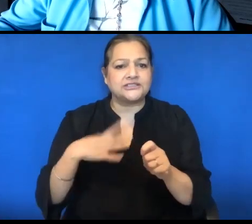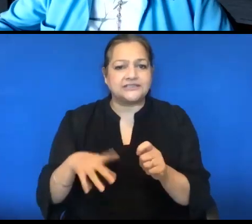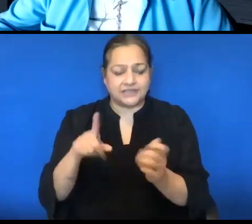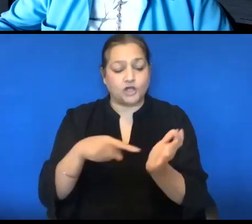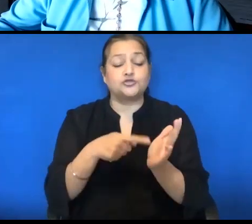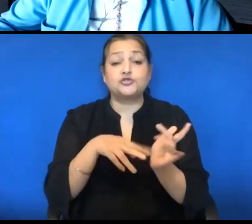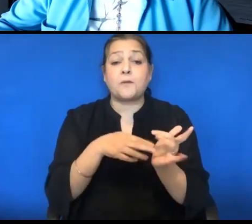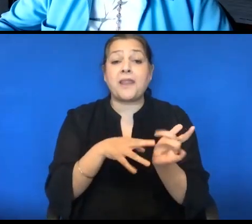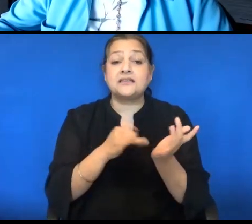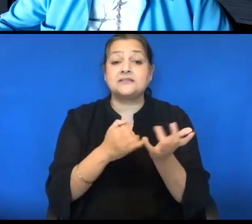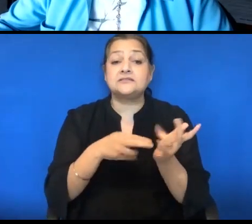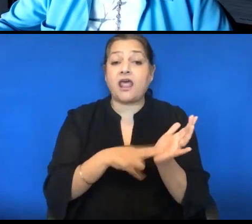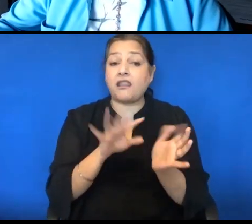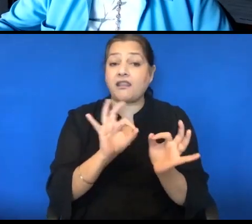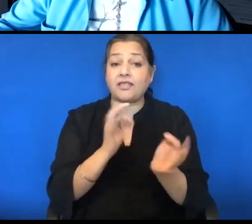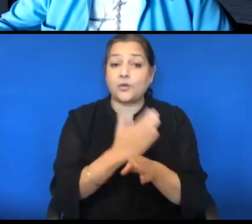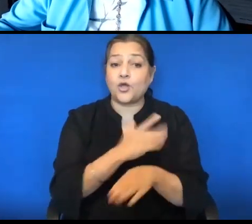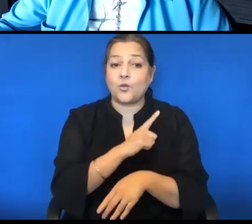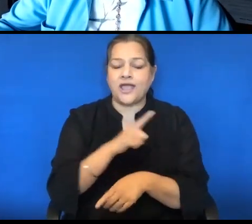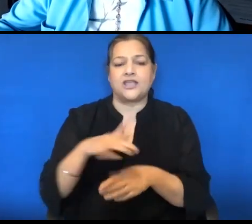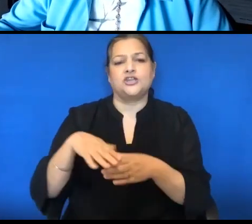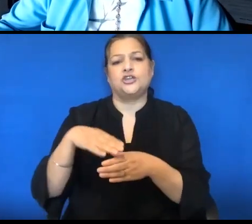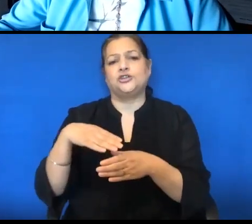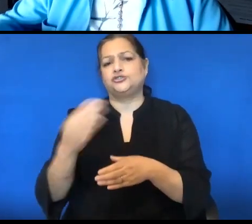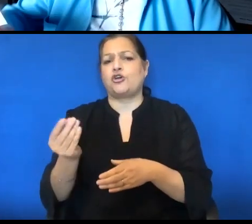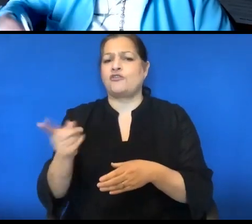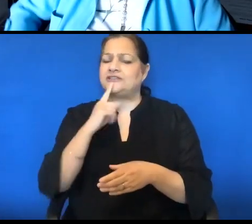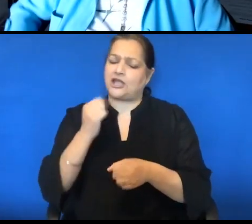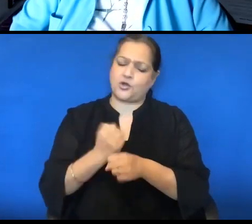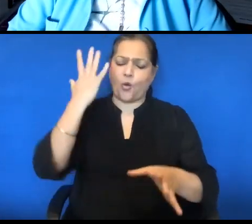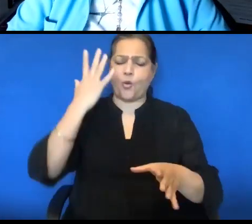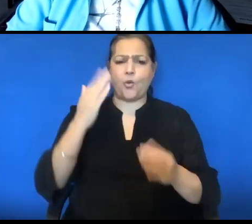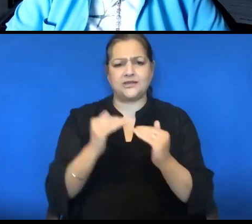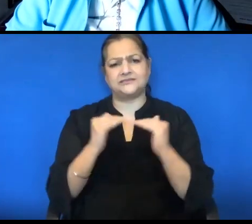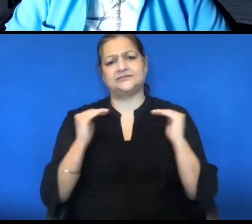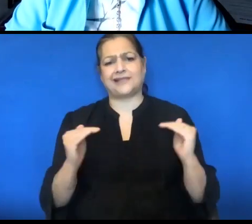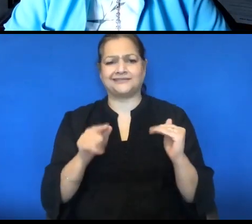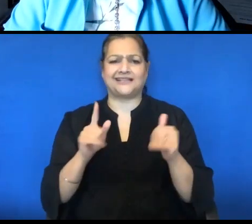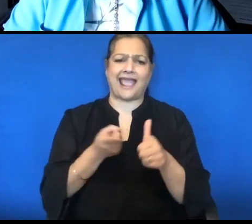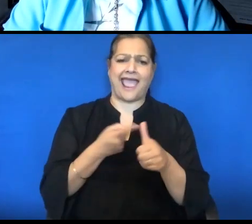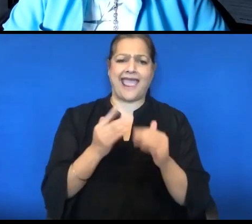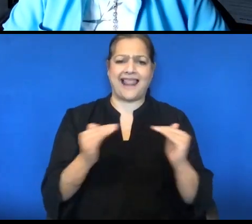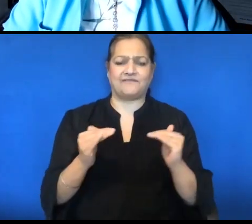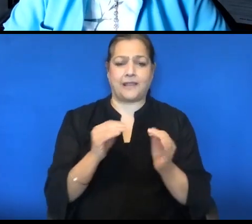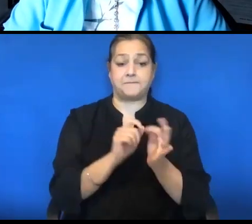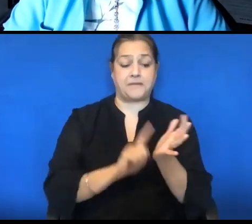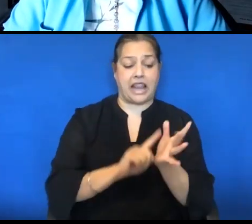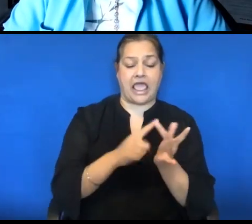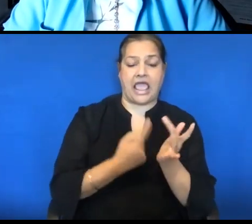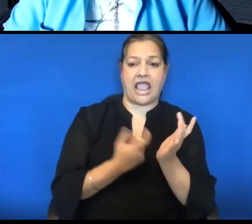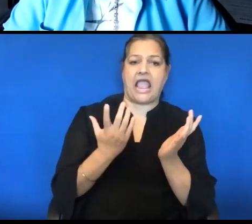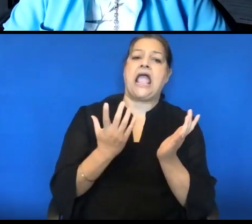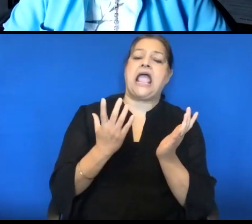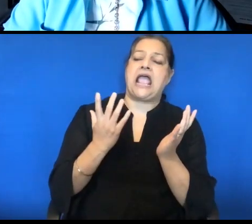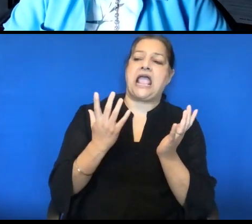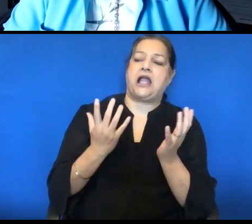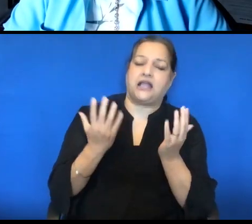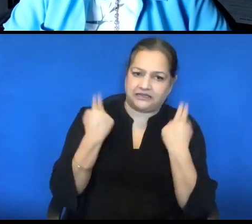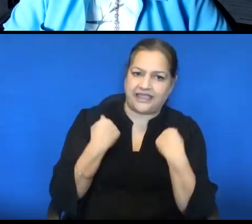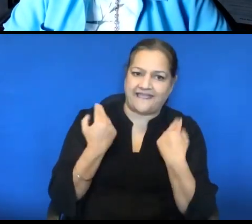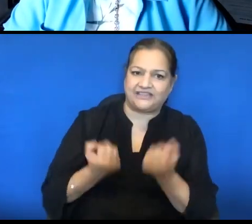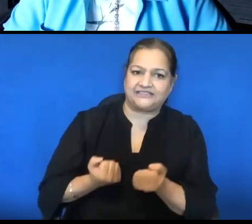work was the Tories, you know, ran a campaign, the gold standard of A-levels, and Blair caved in. What we need to do is to be